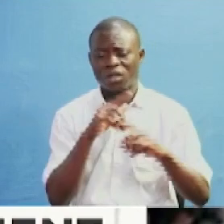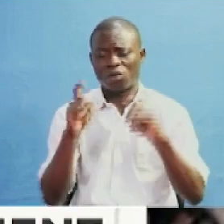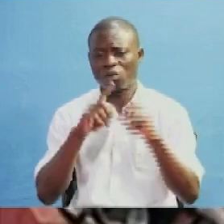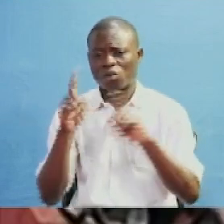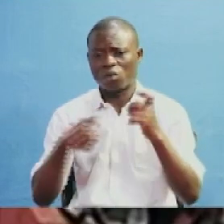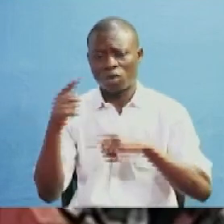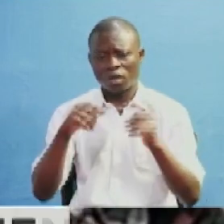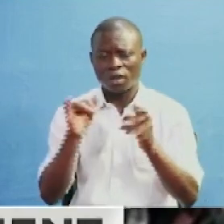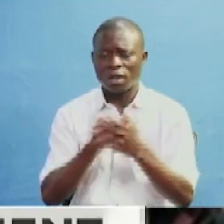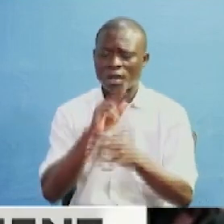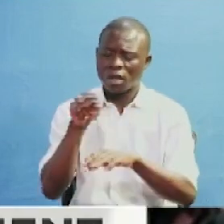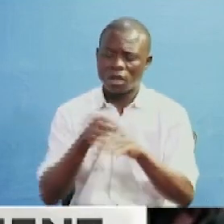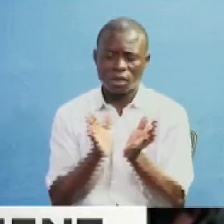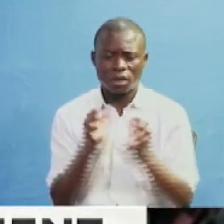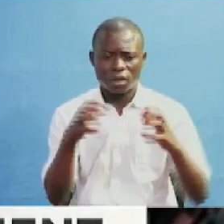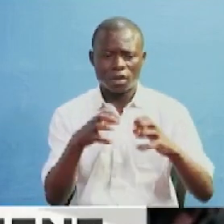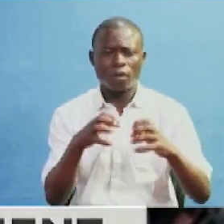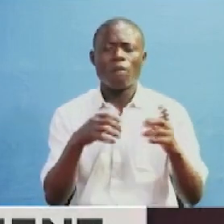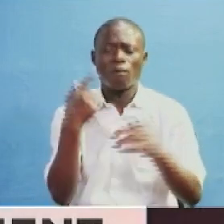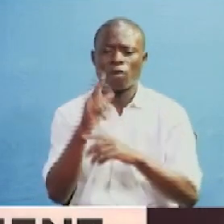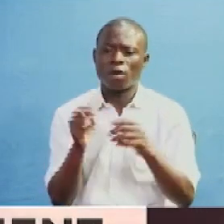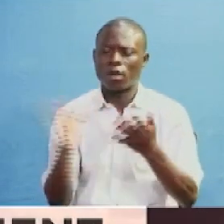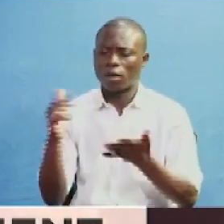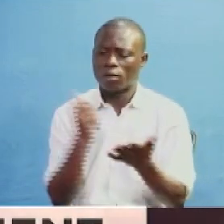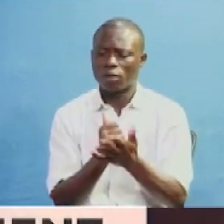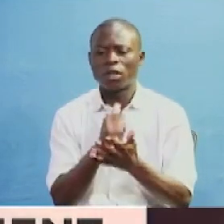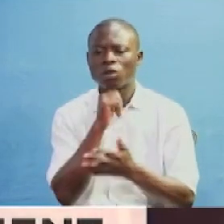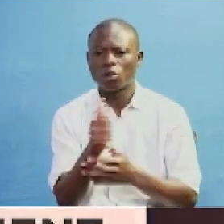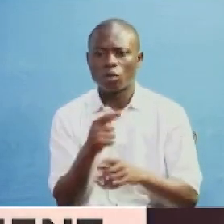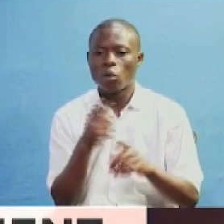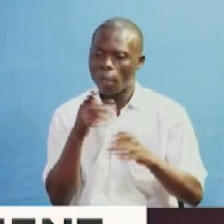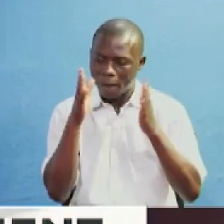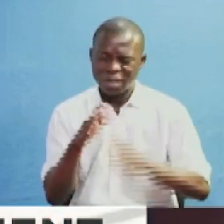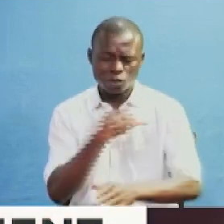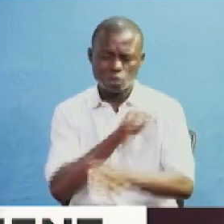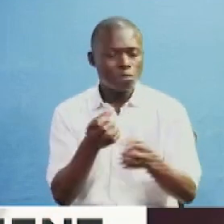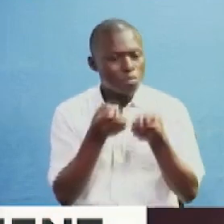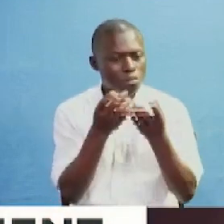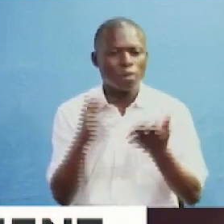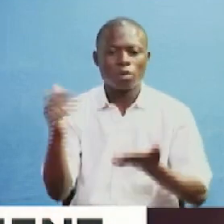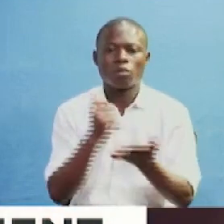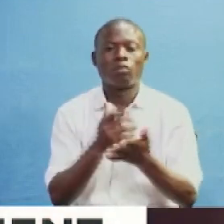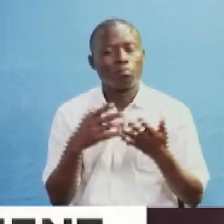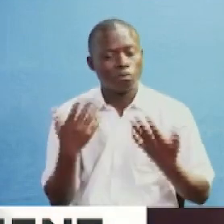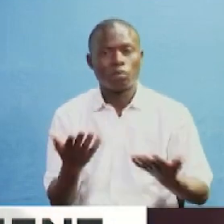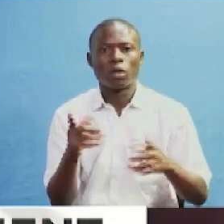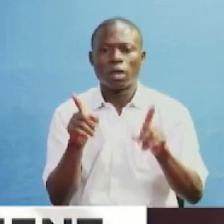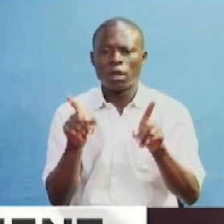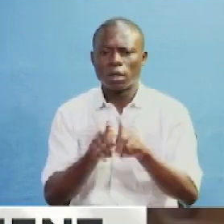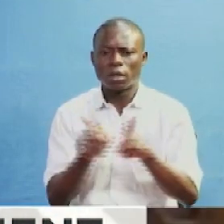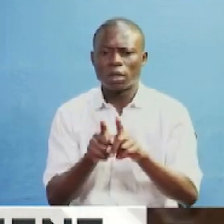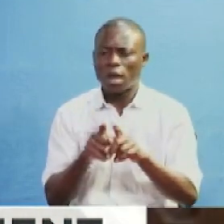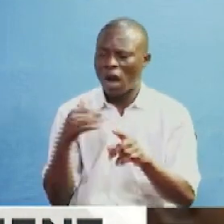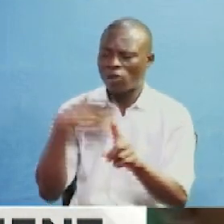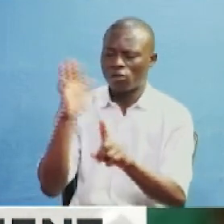Did the National Assembly approve the deployment? And if not, who authorized the military deployment? But in a move to slam the brakes